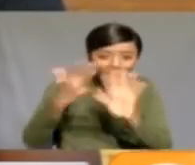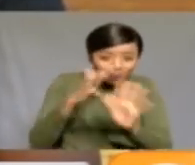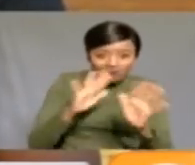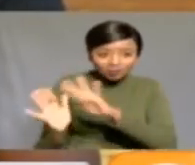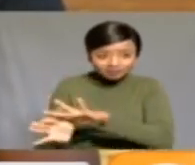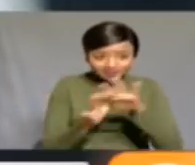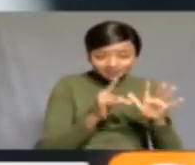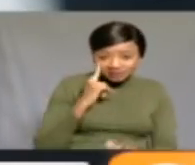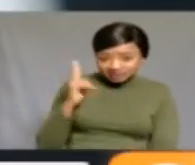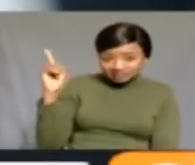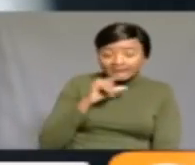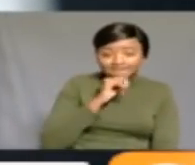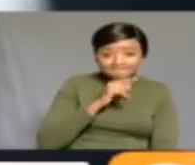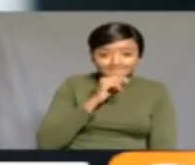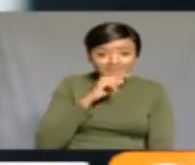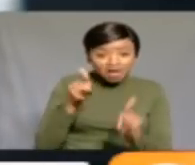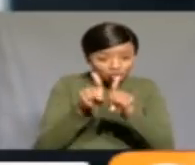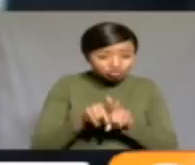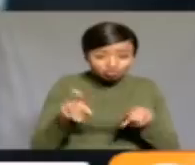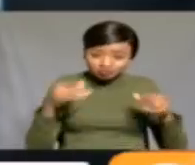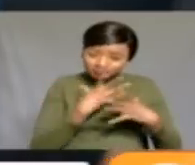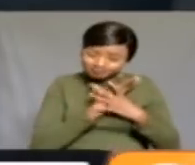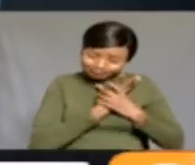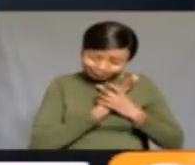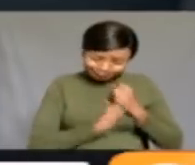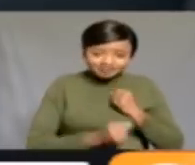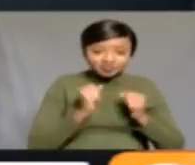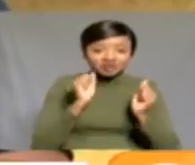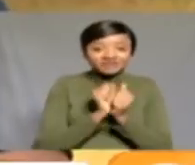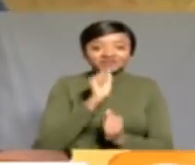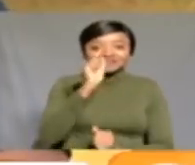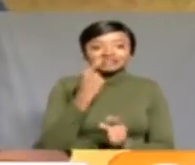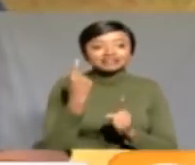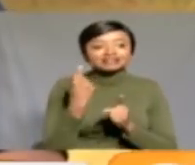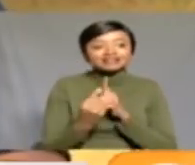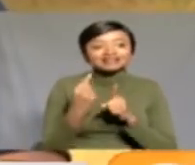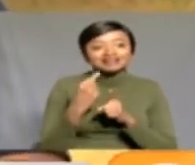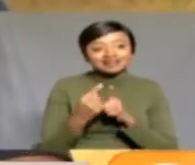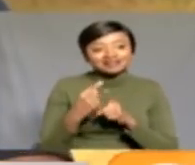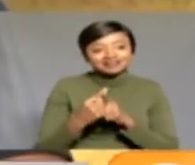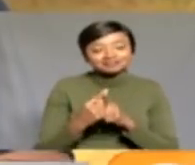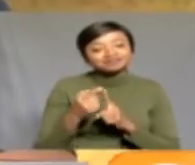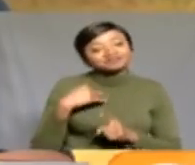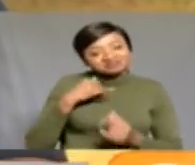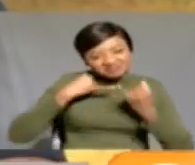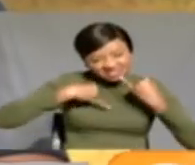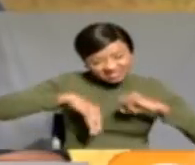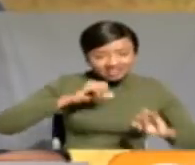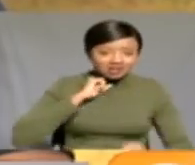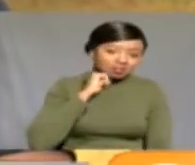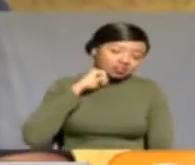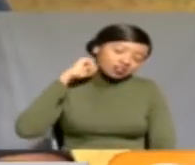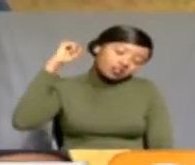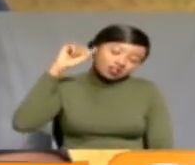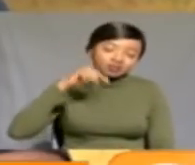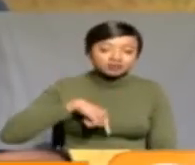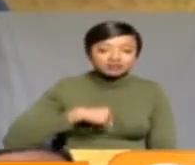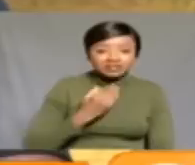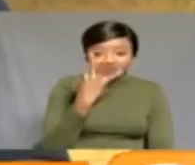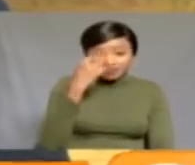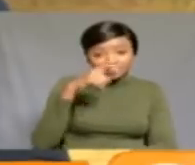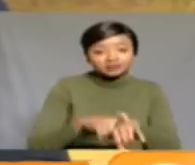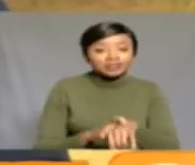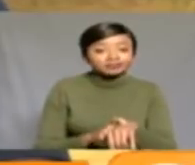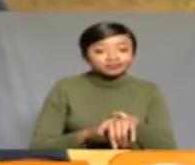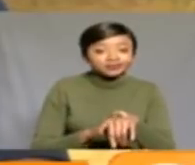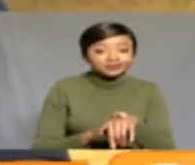knows only too well as he battled depression for over 15 years. I tried killing myself three times.